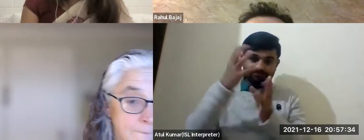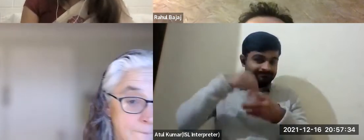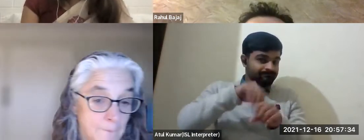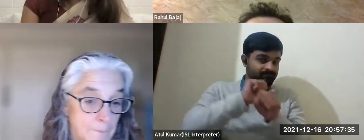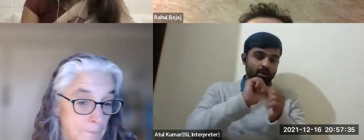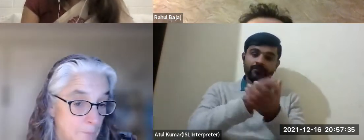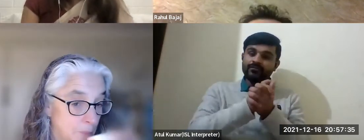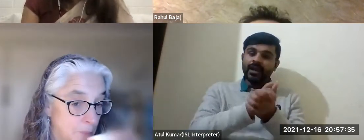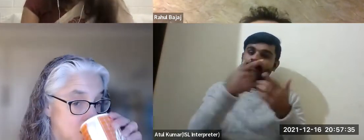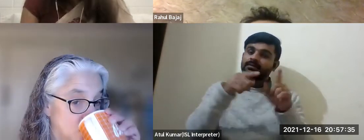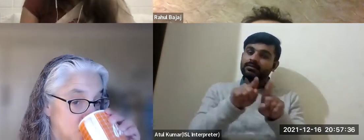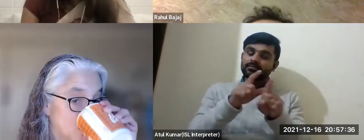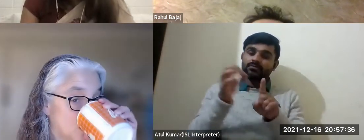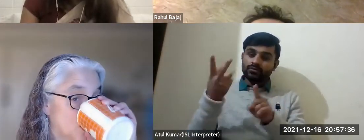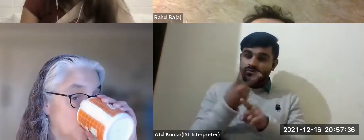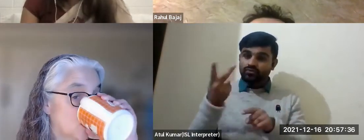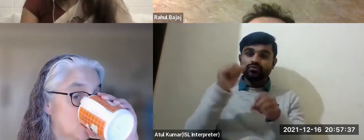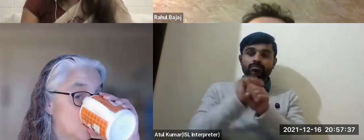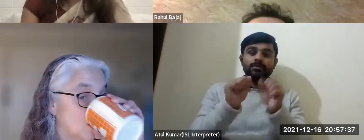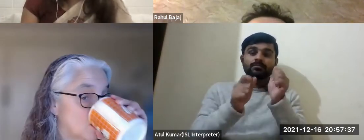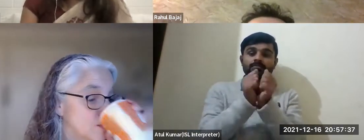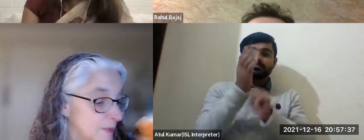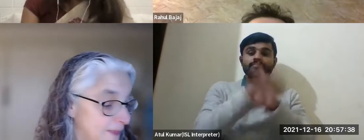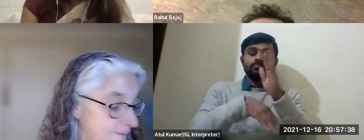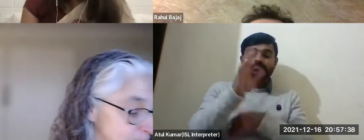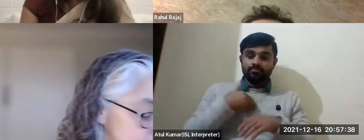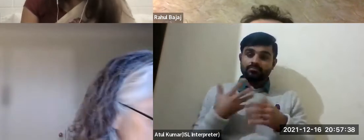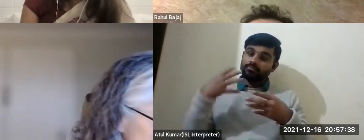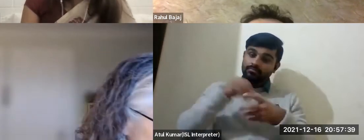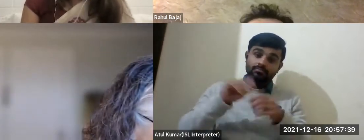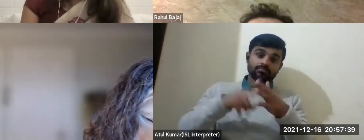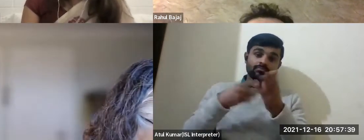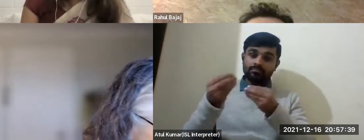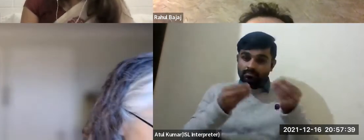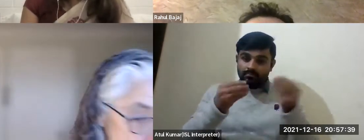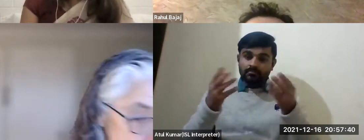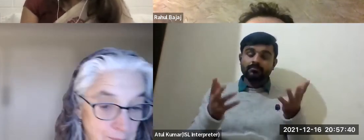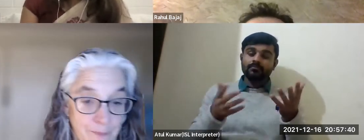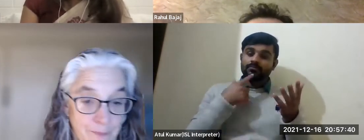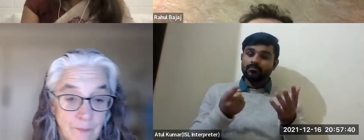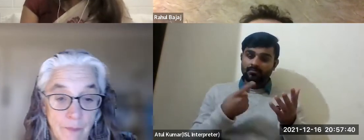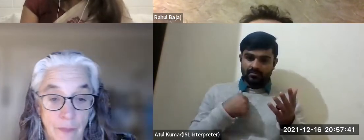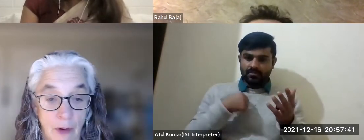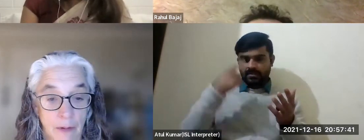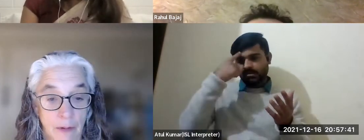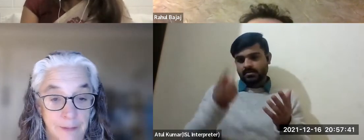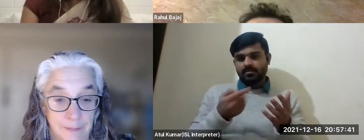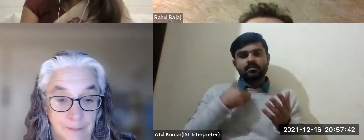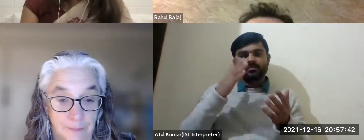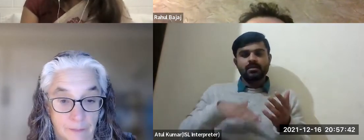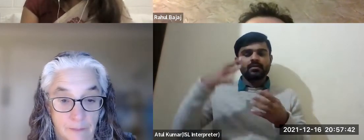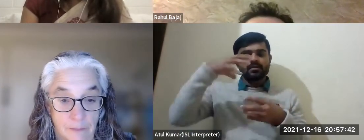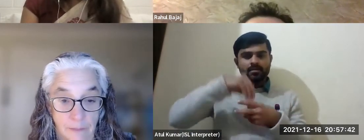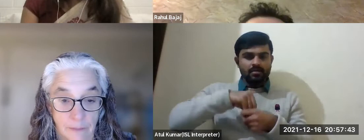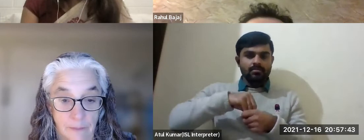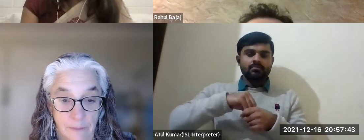right? We both work with people with disabilities. I employ them. So I think, we have to keep the